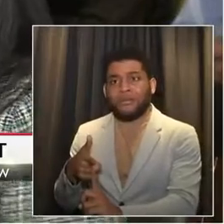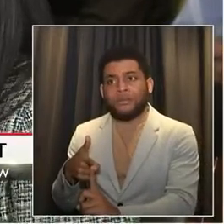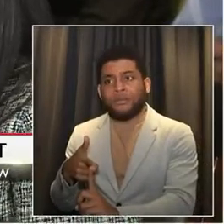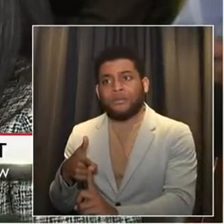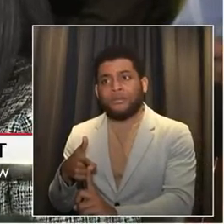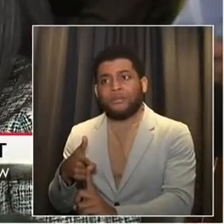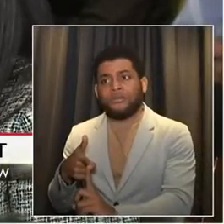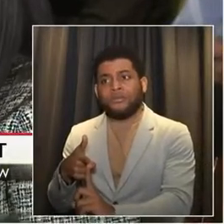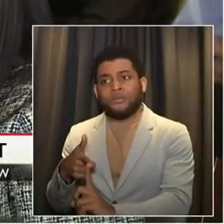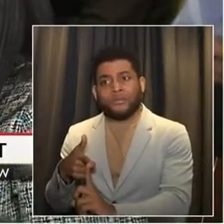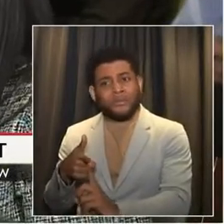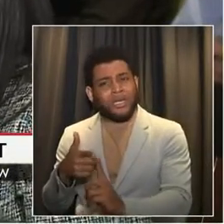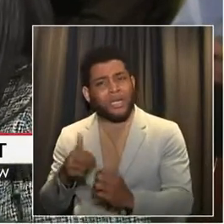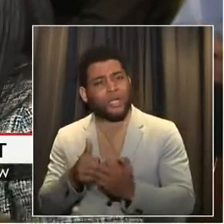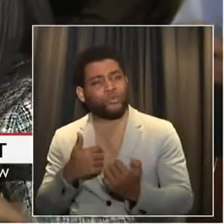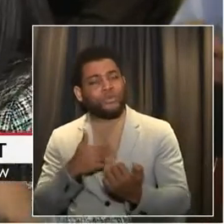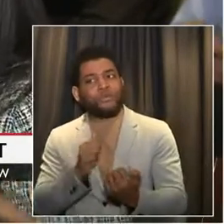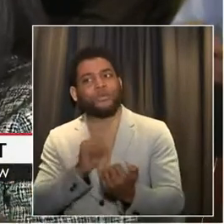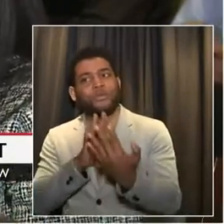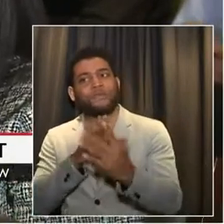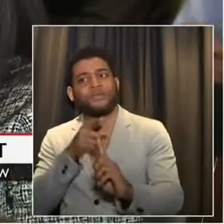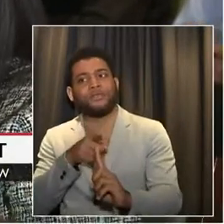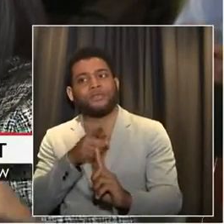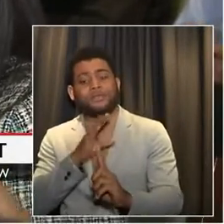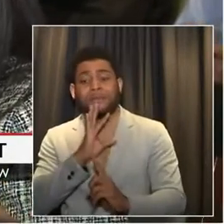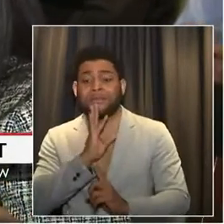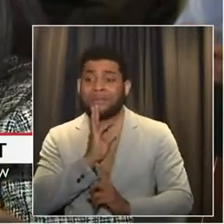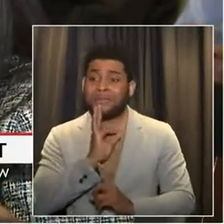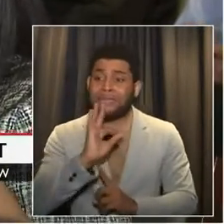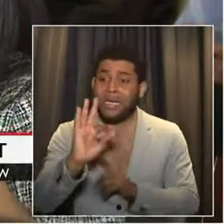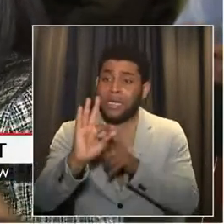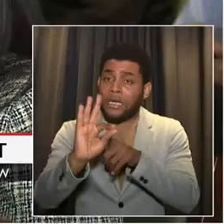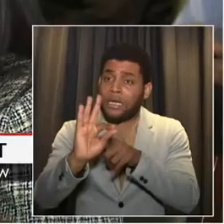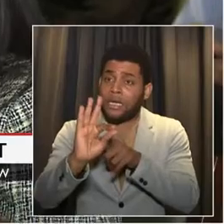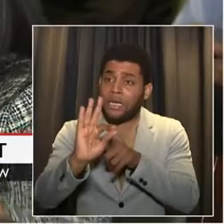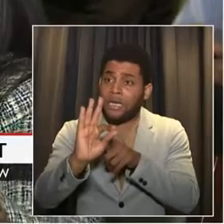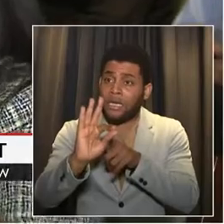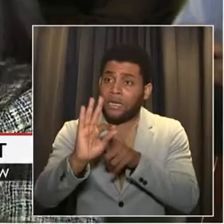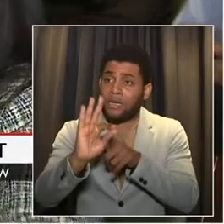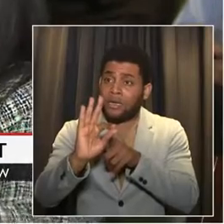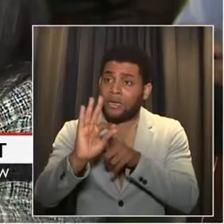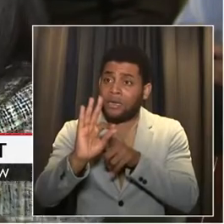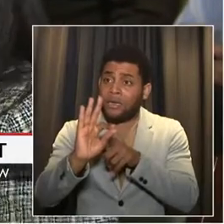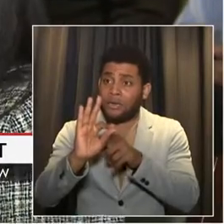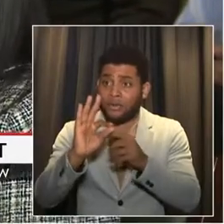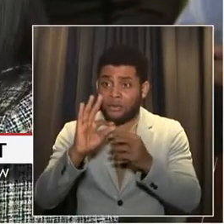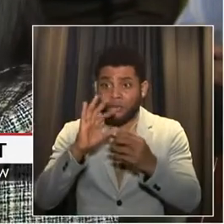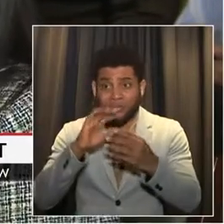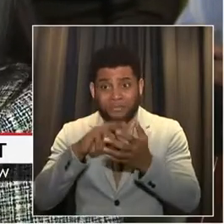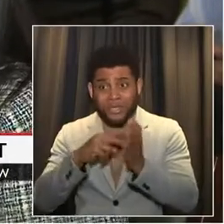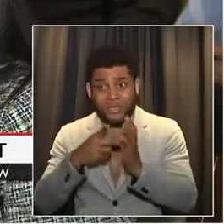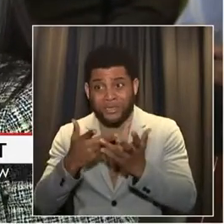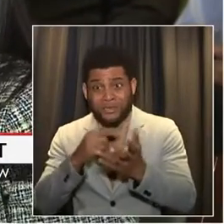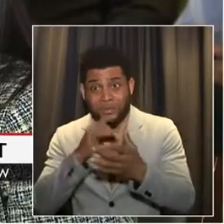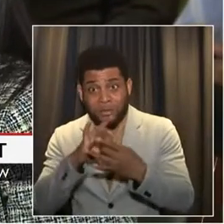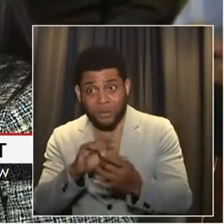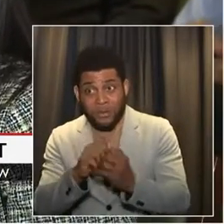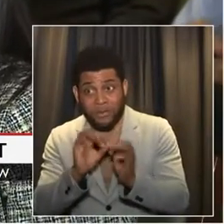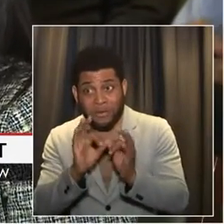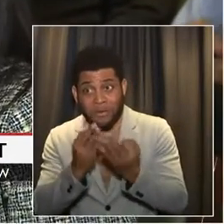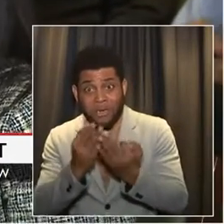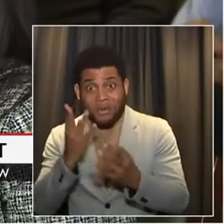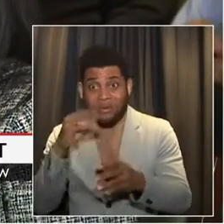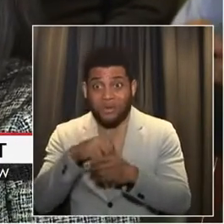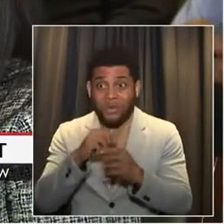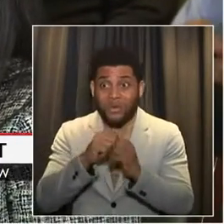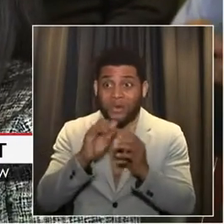conduct, but in a 9-year-old, there's certainly, they're a part of a family, they're a part of a community, there's a lot of things going on there. And so our